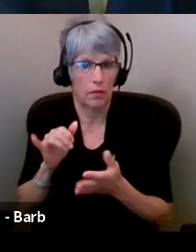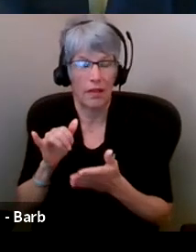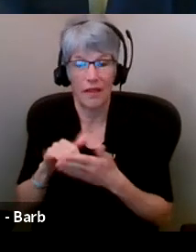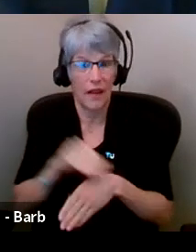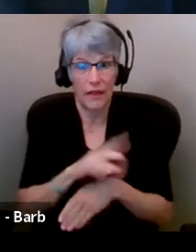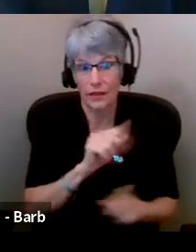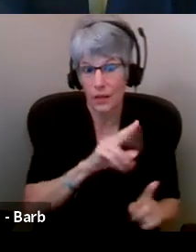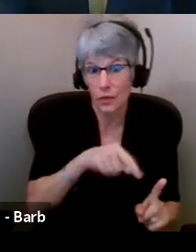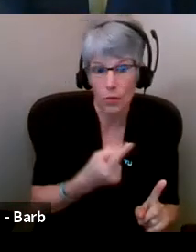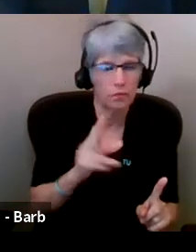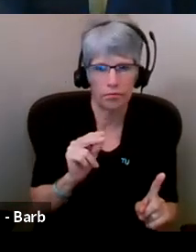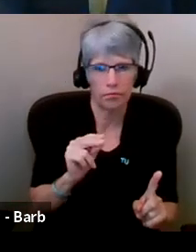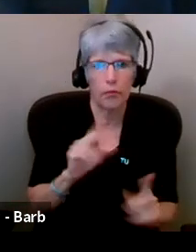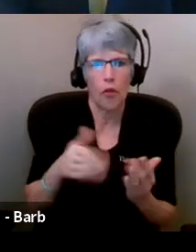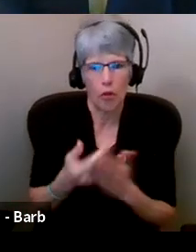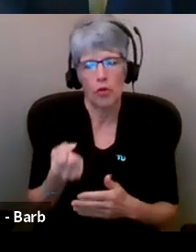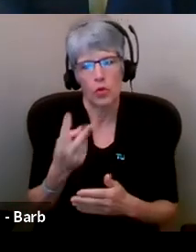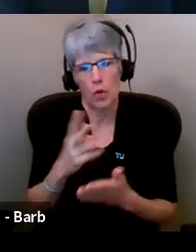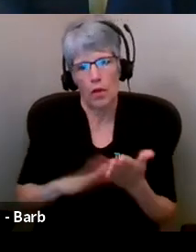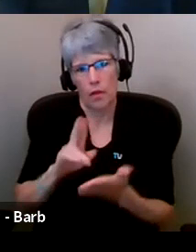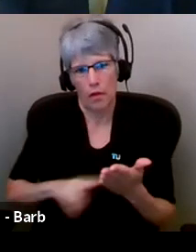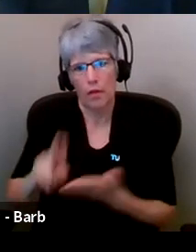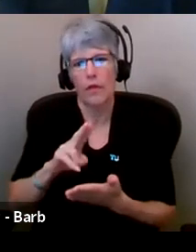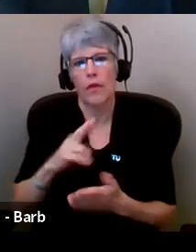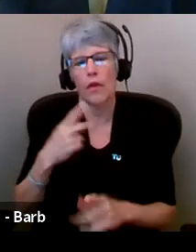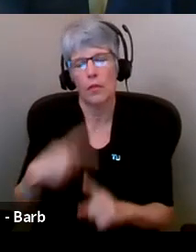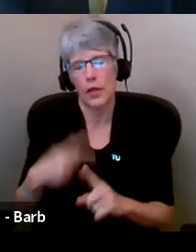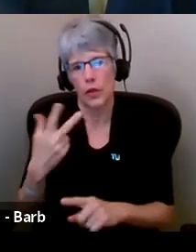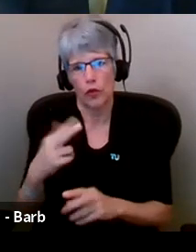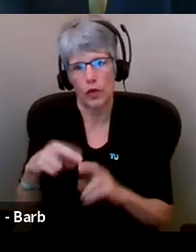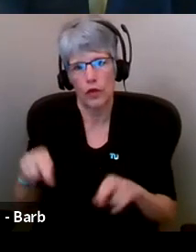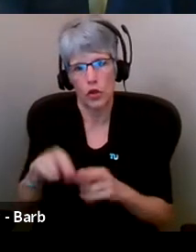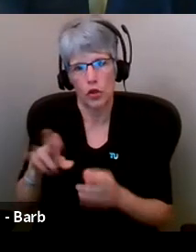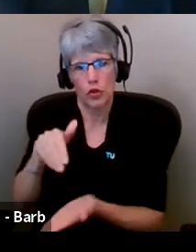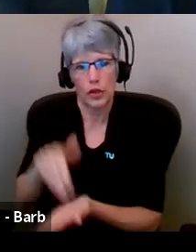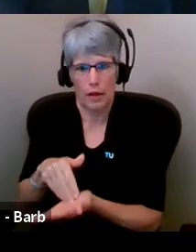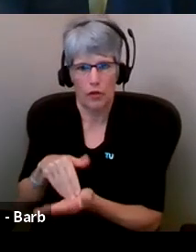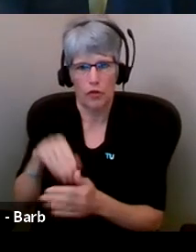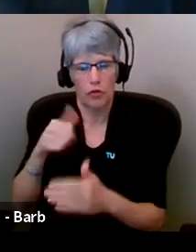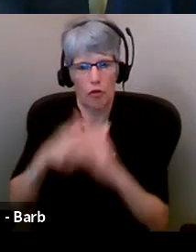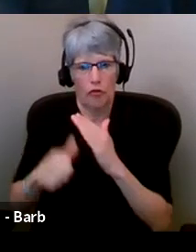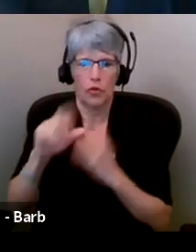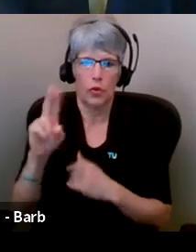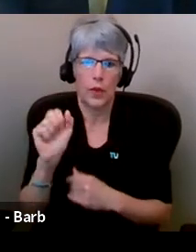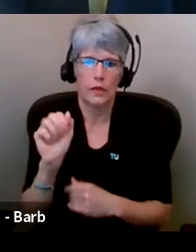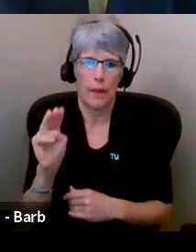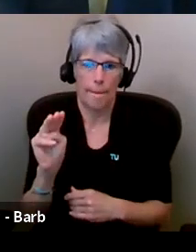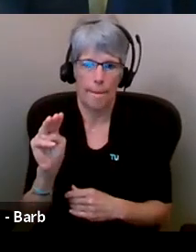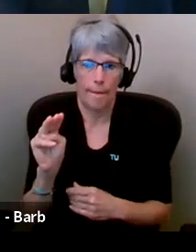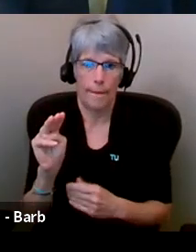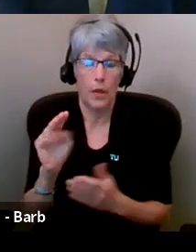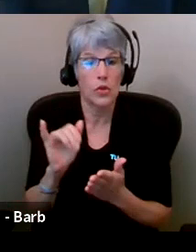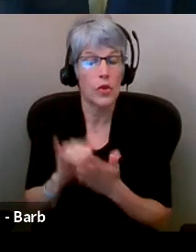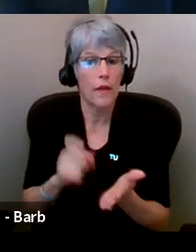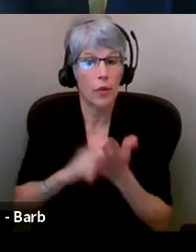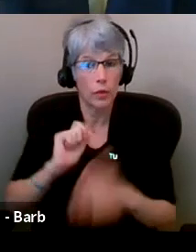It is for all the 12 institutions, as well as three regional centers within the USM. So that requirement is in